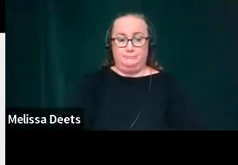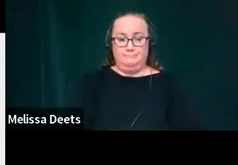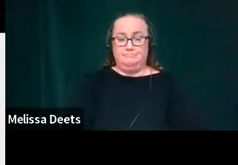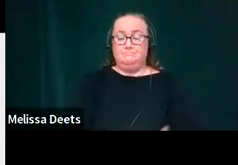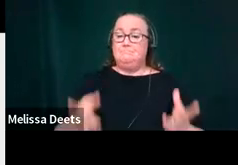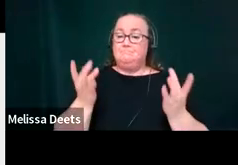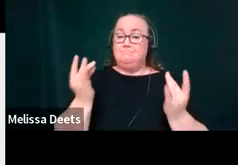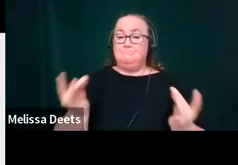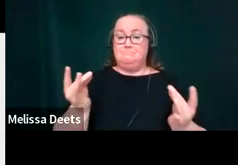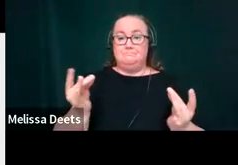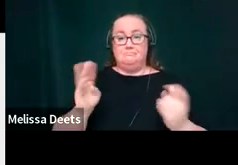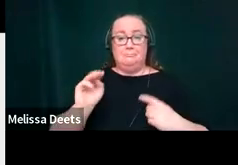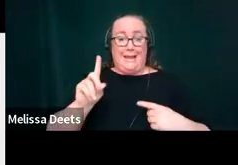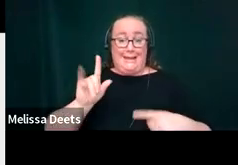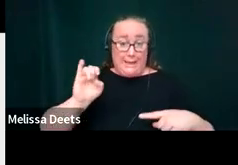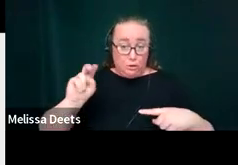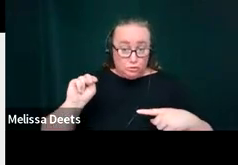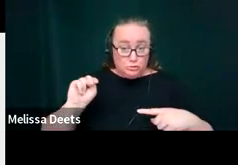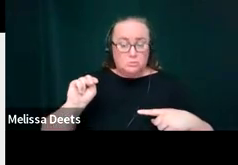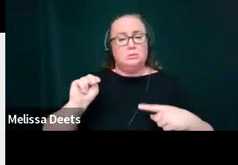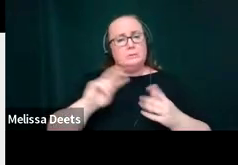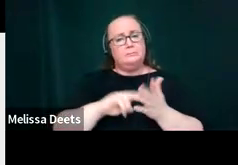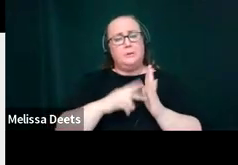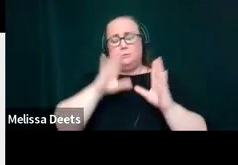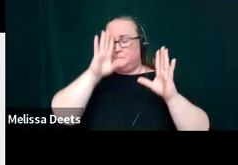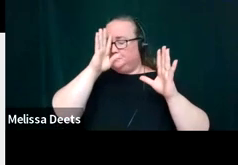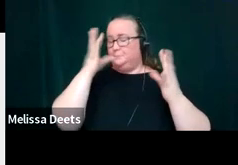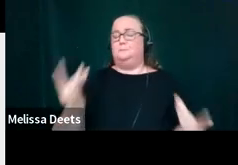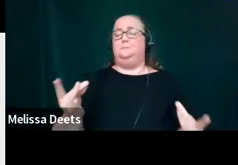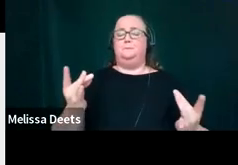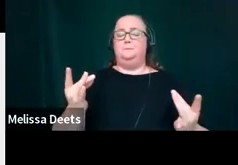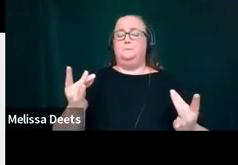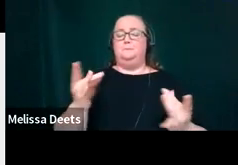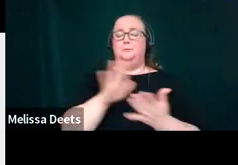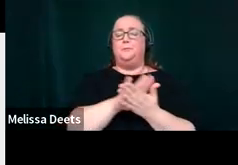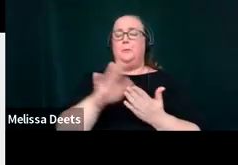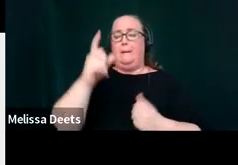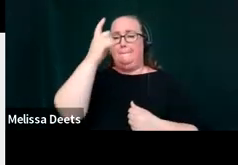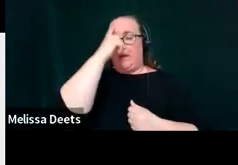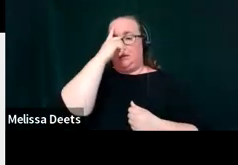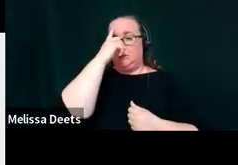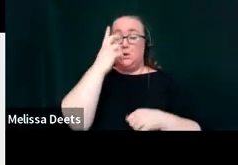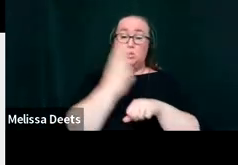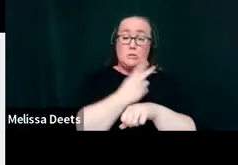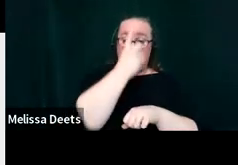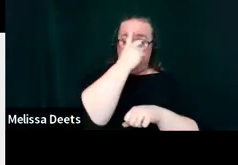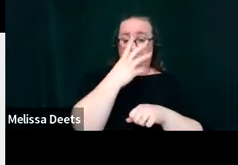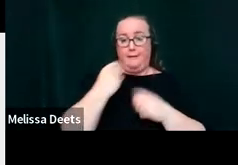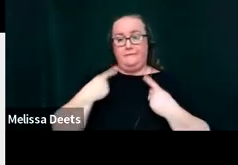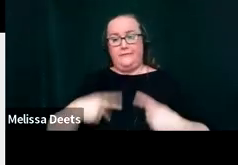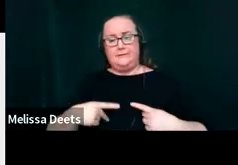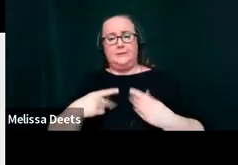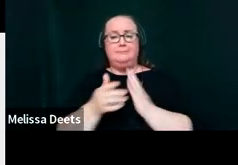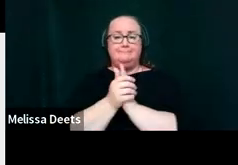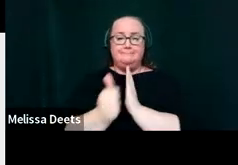meditation? Could that help? So we know that meditation involves focusing or clearing your mind using a combination of mental and physical techniques,